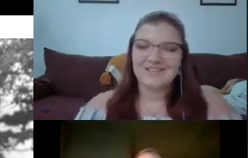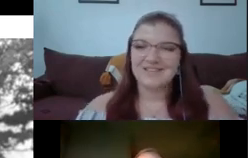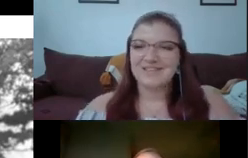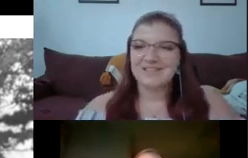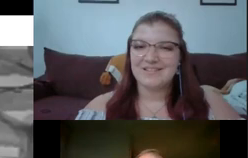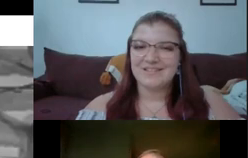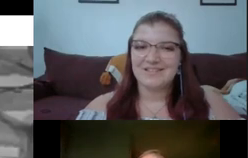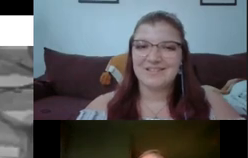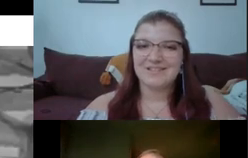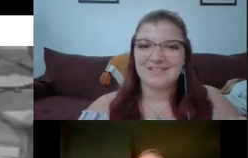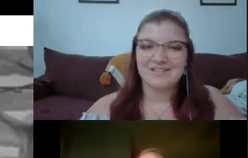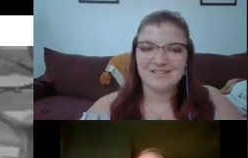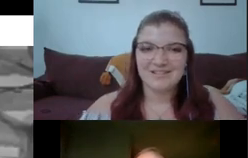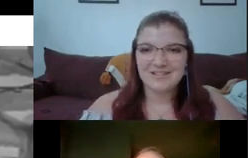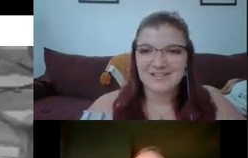if you,